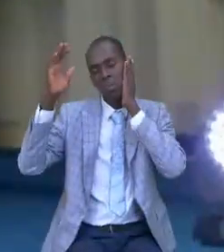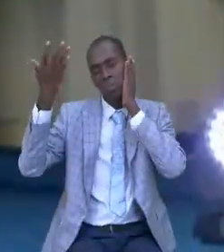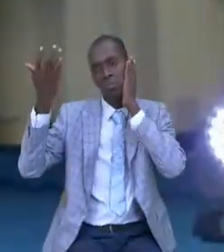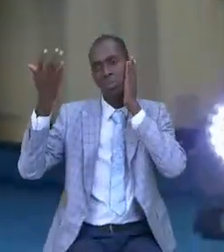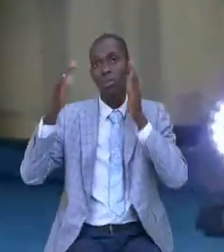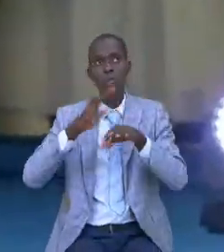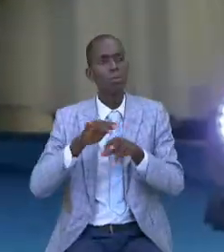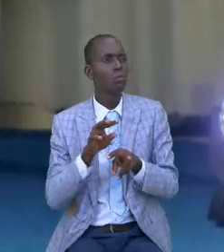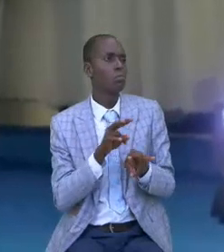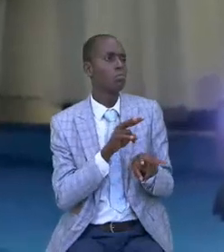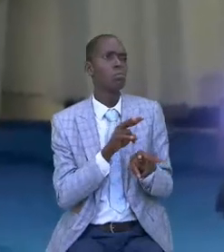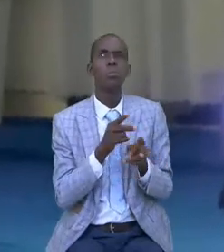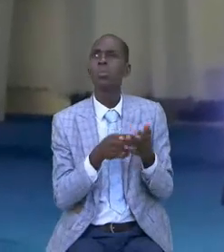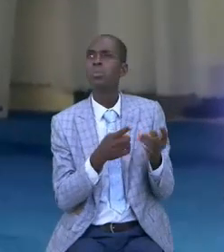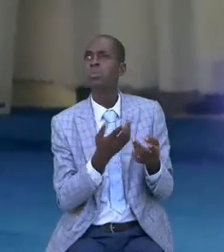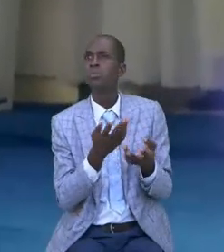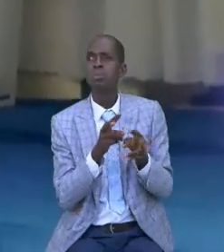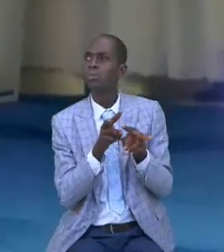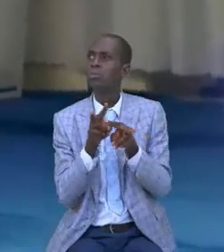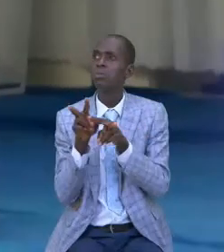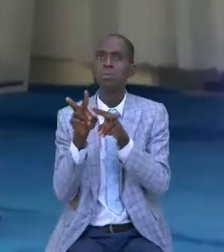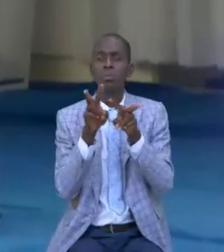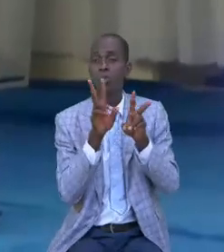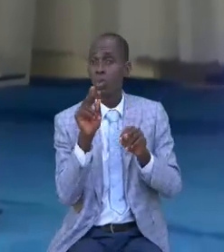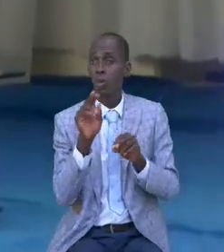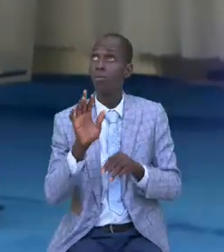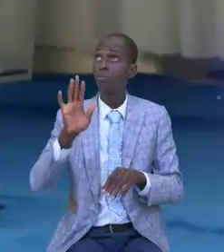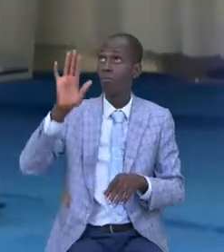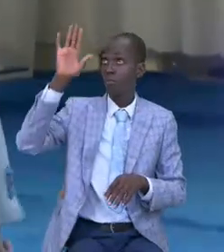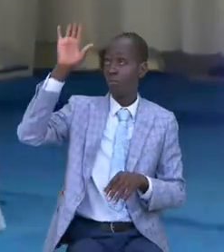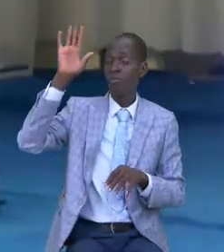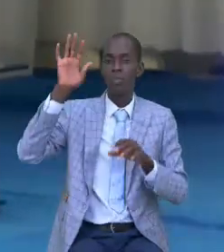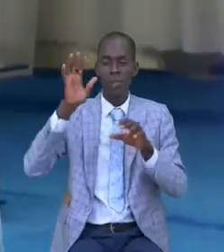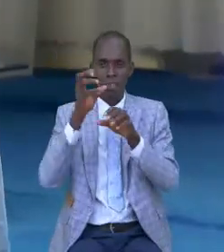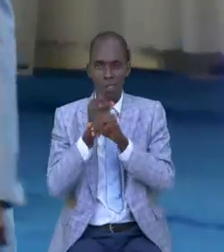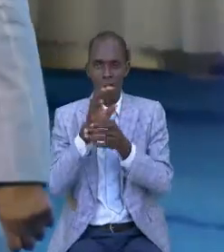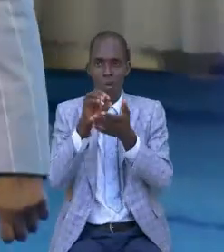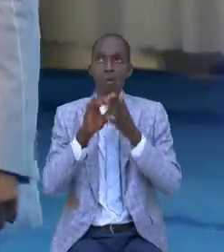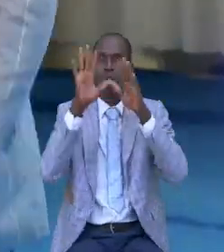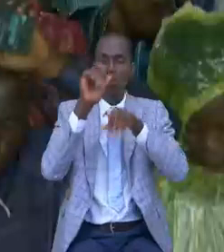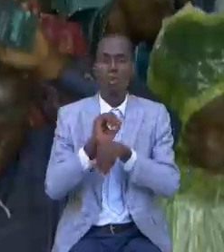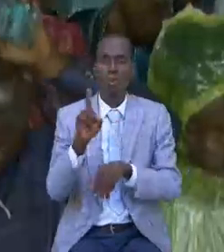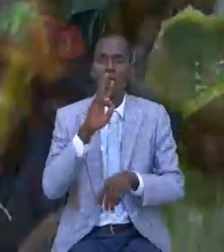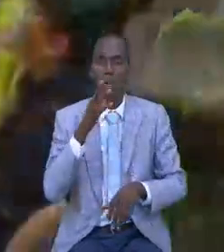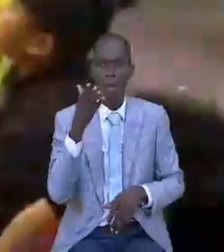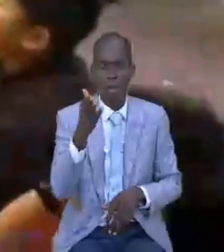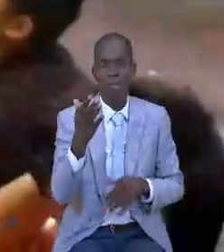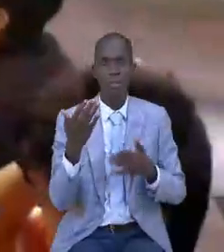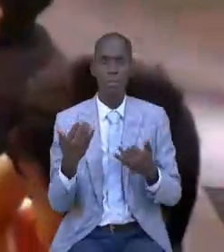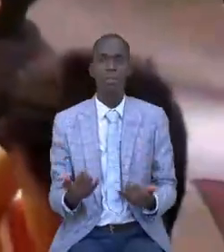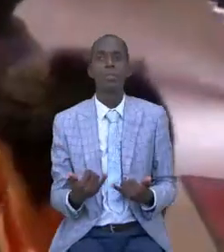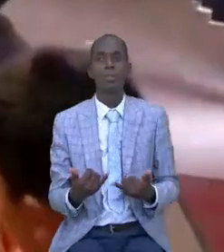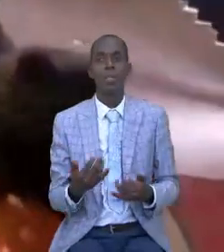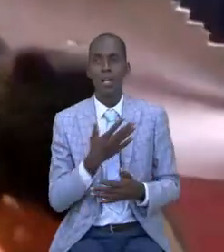onlooker. Don't be a spectator. Let your miracle reach you there where you are. And tonight,